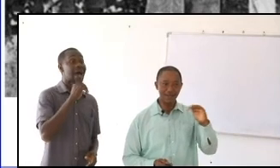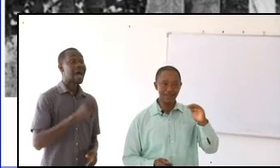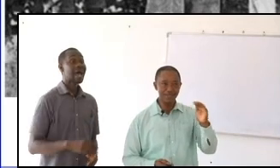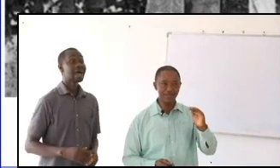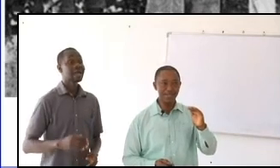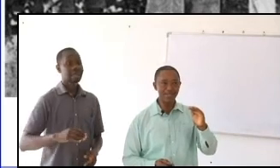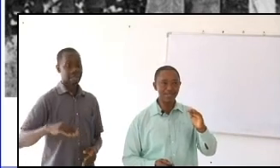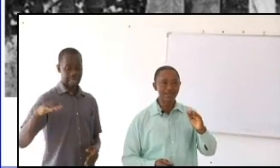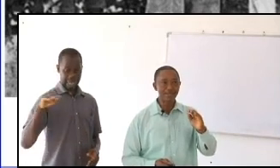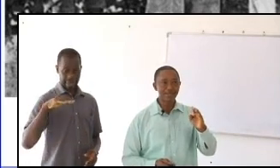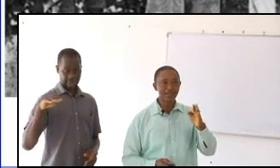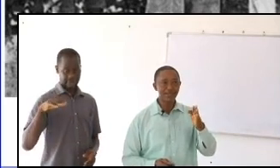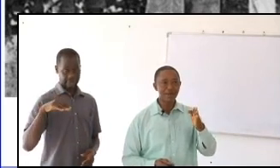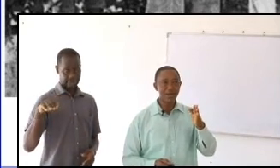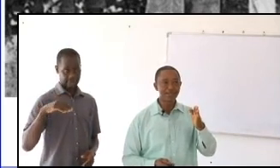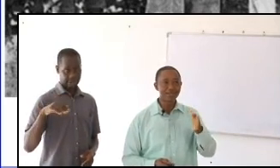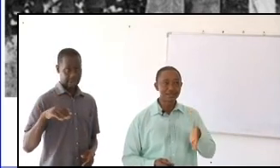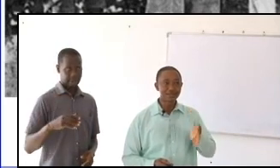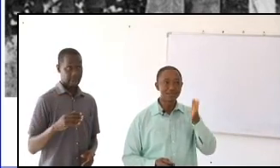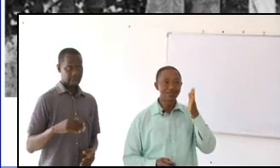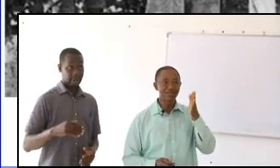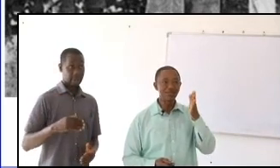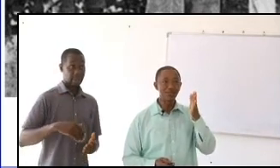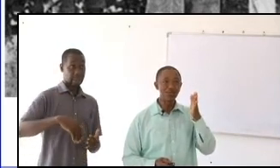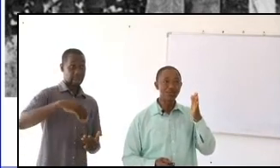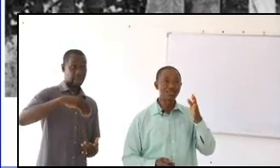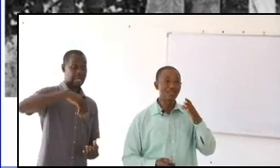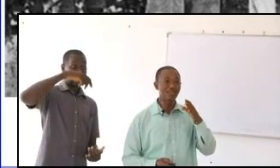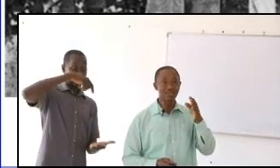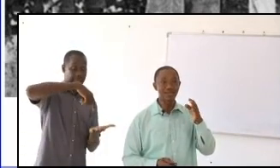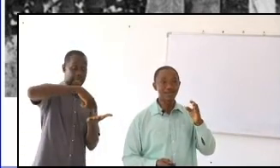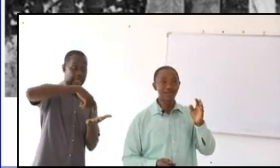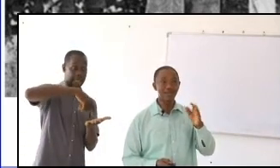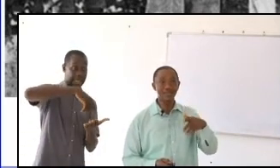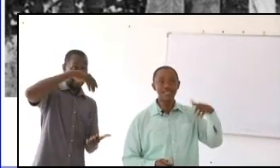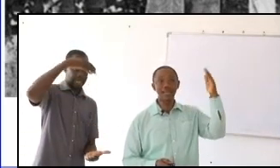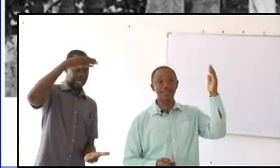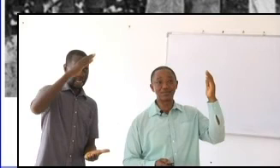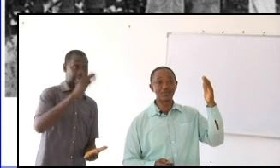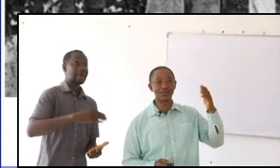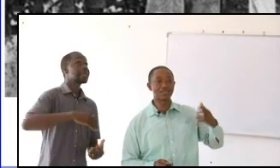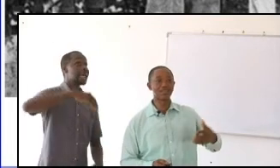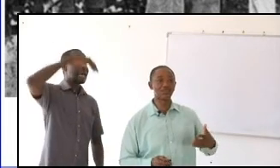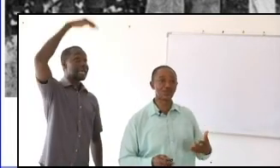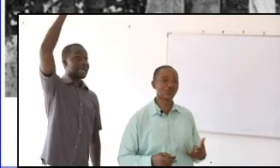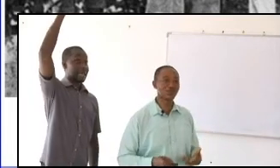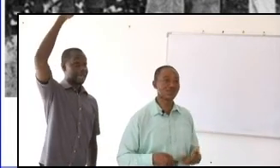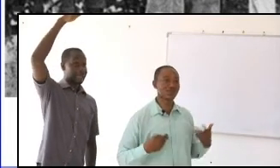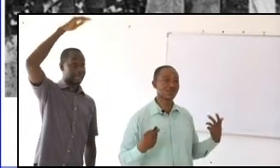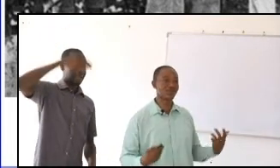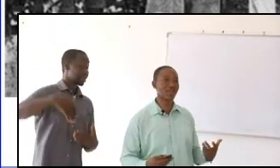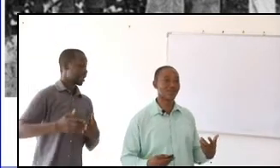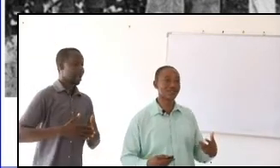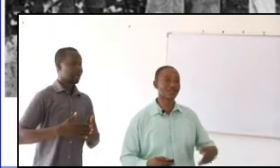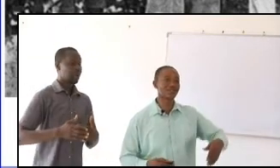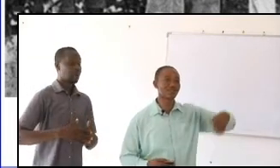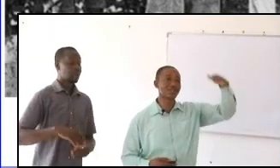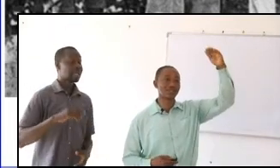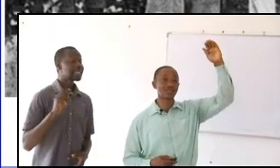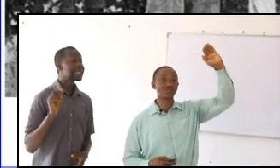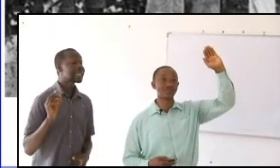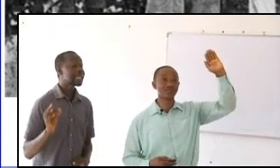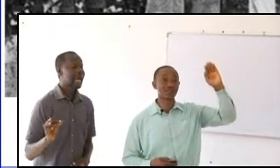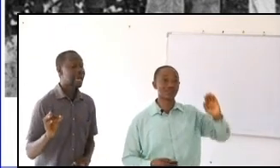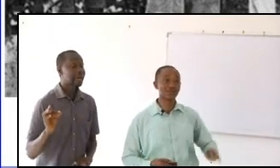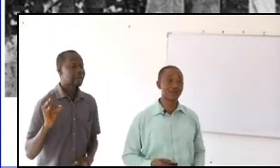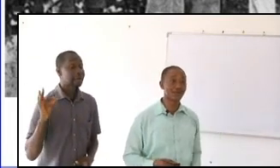the average man. The one in the middle is a giant because his body produces a lot of thyroxine. So you can